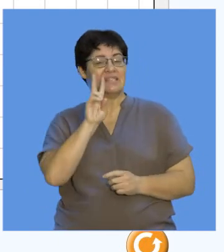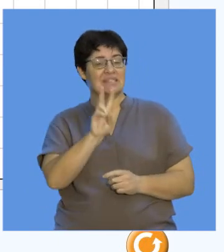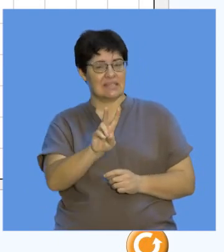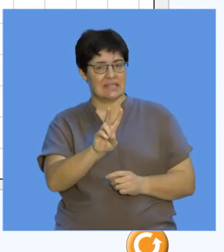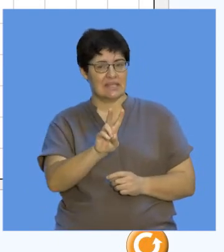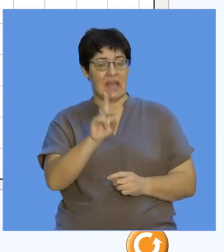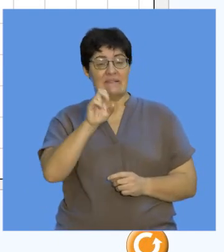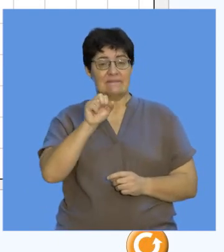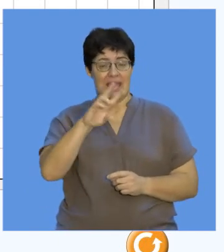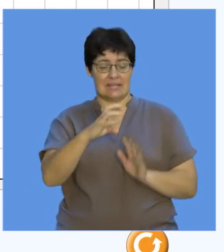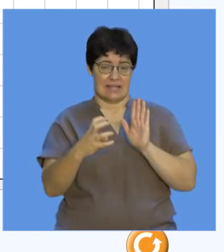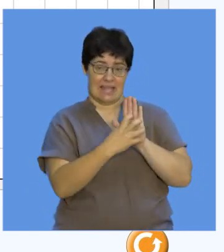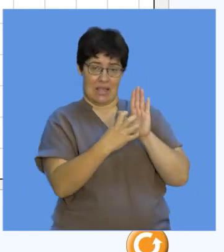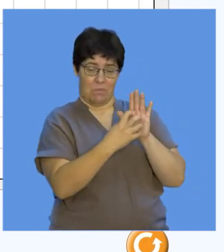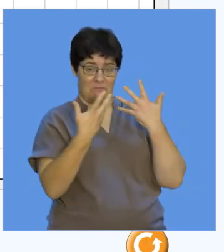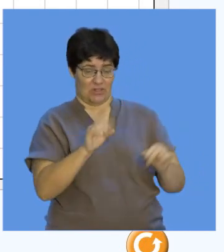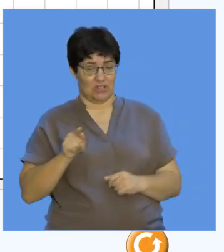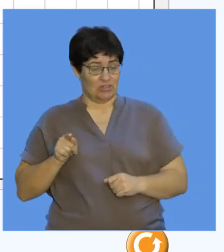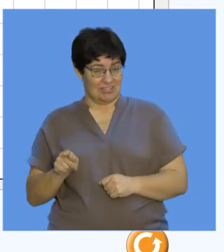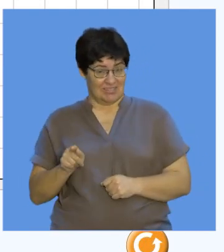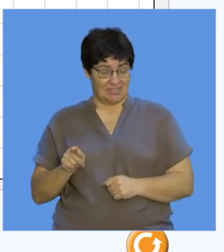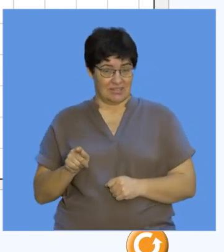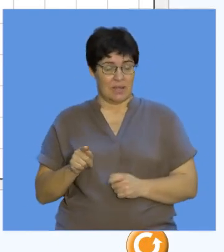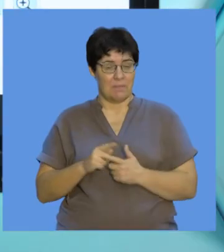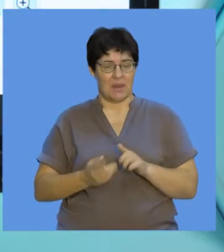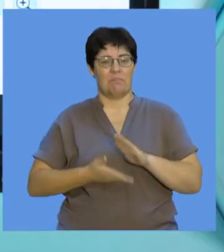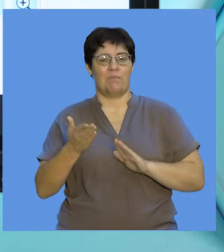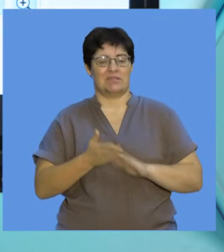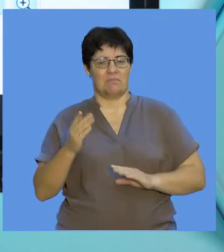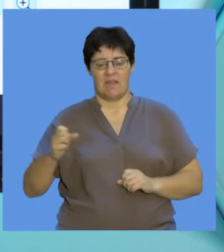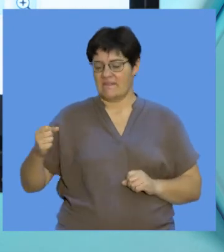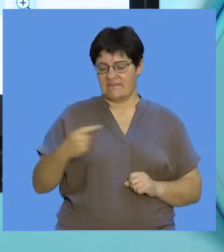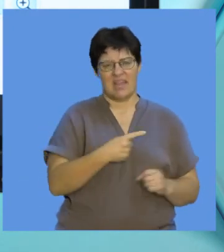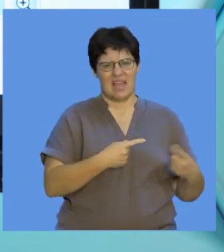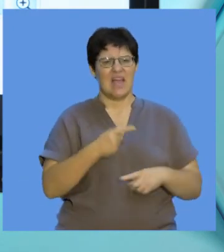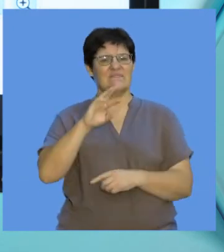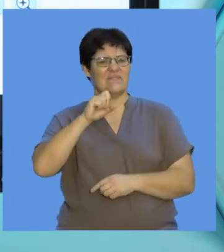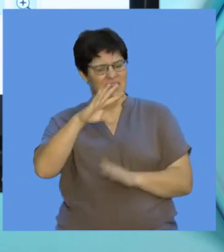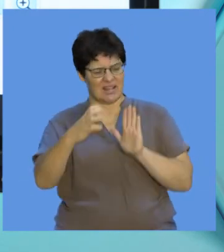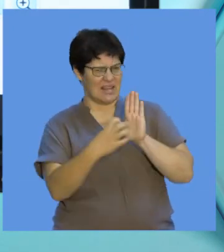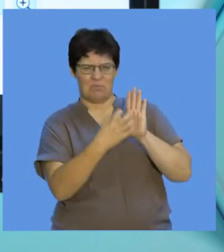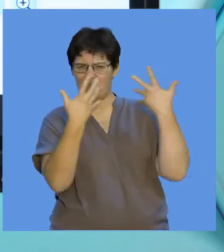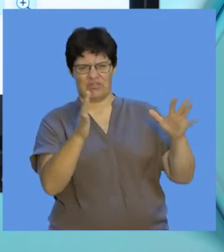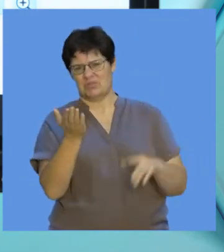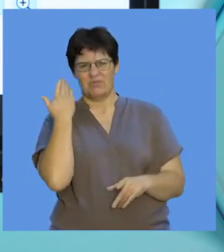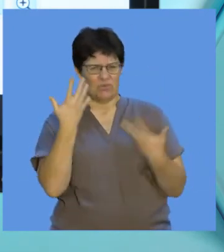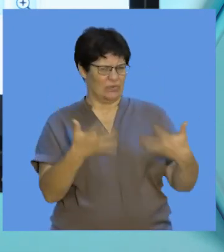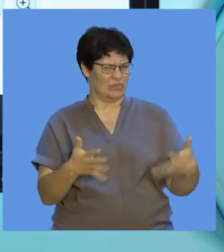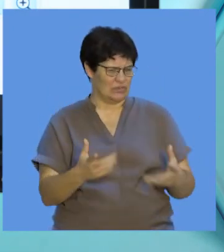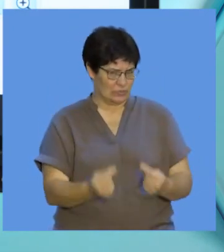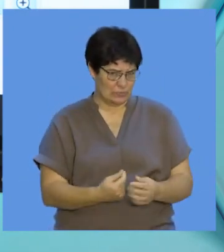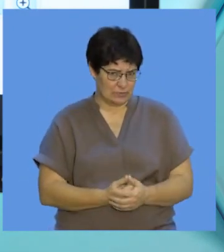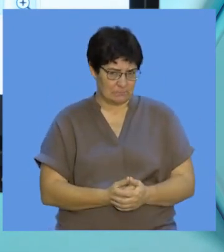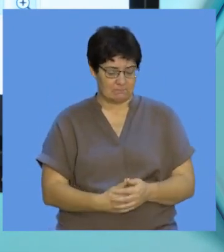the vector diagrams, okay? So this is the momenta diagram. We've done vector diagrams, okay?